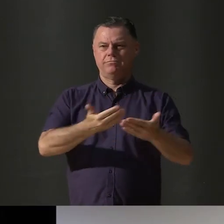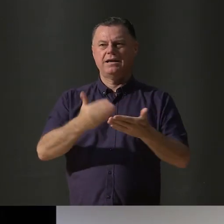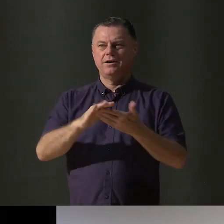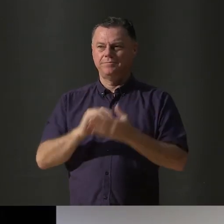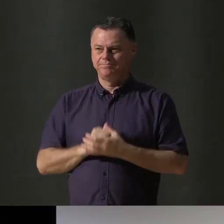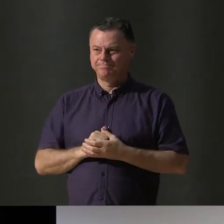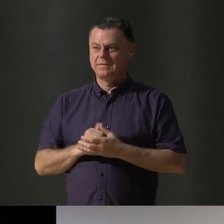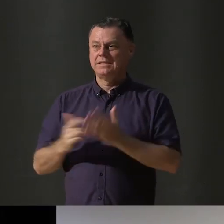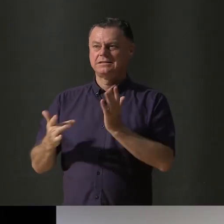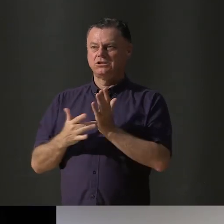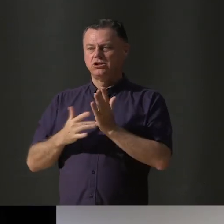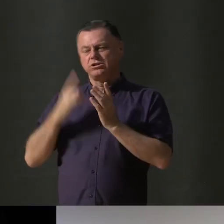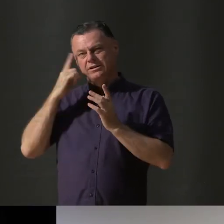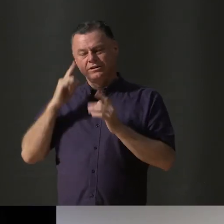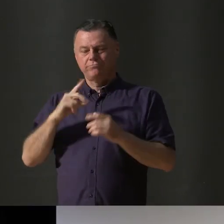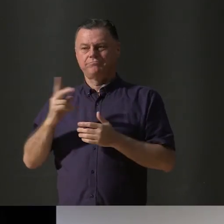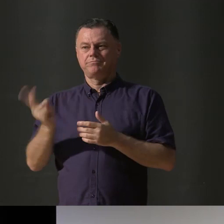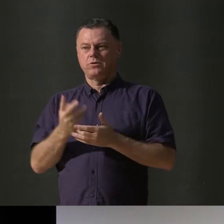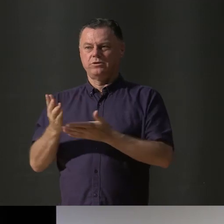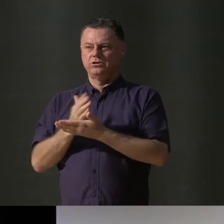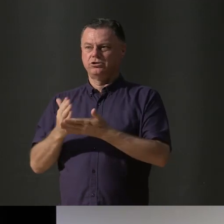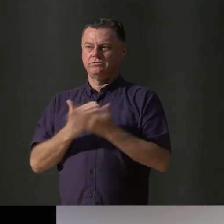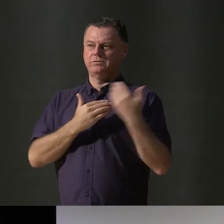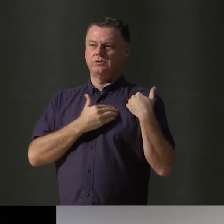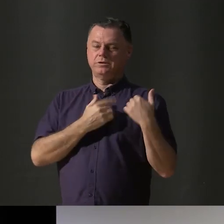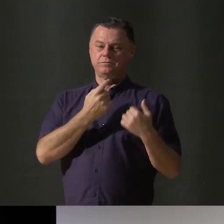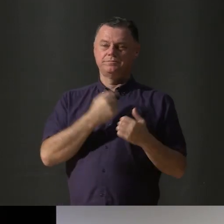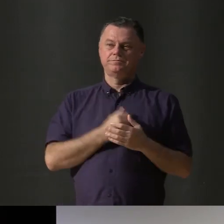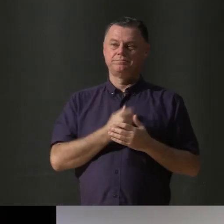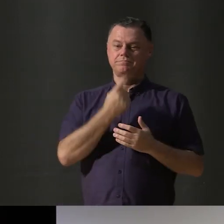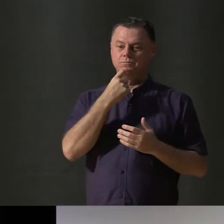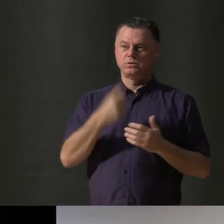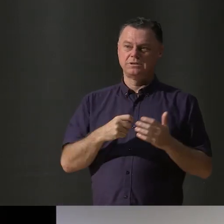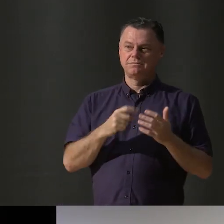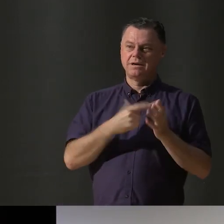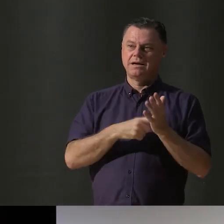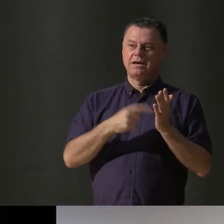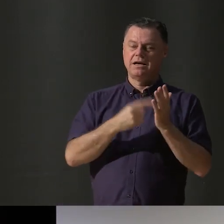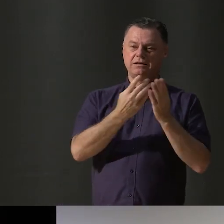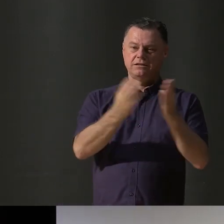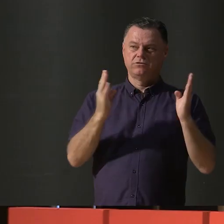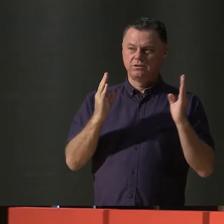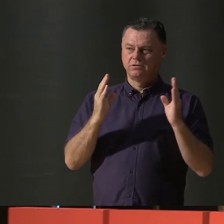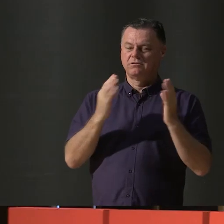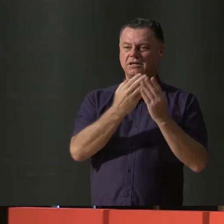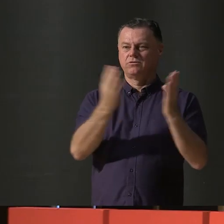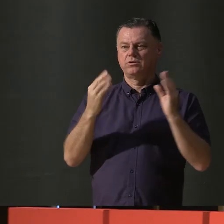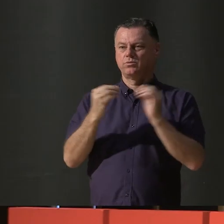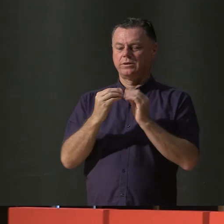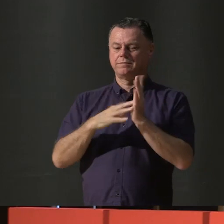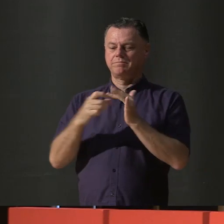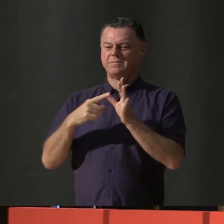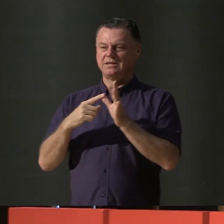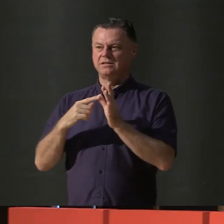of a shared space of responsibility that's emerging between museums and media platforms.